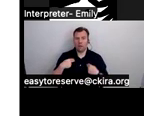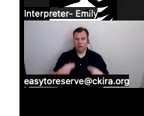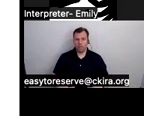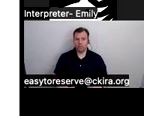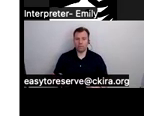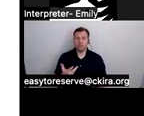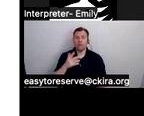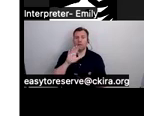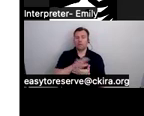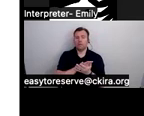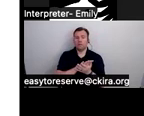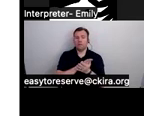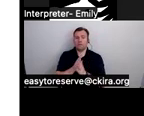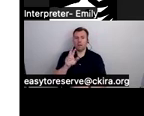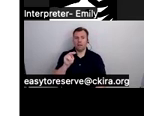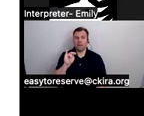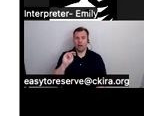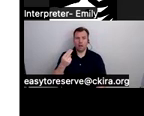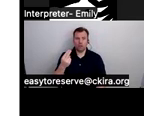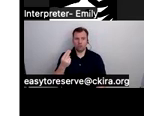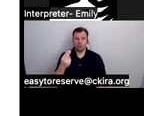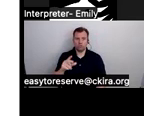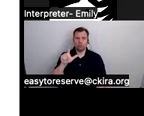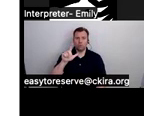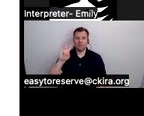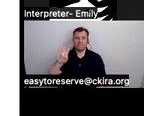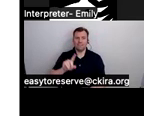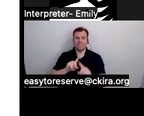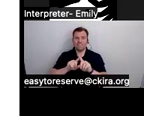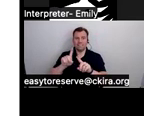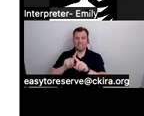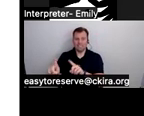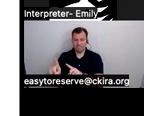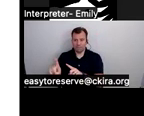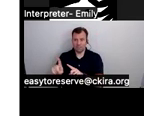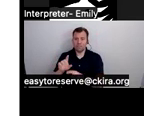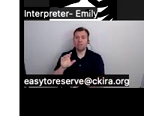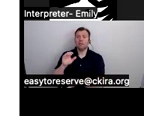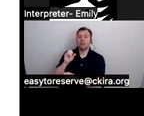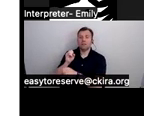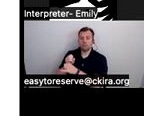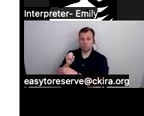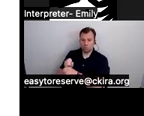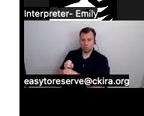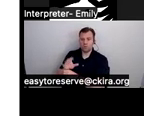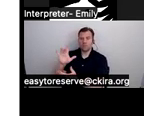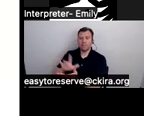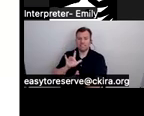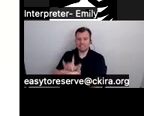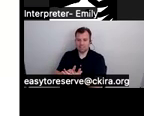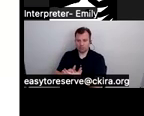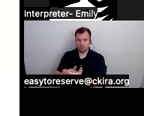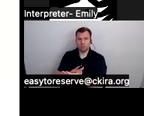actually comprised of, NIH is comprised of 27 different institutes and centers, and all of them are listed over here.